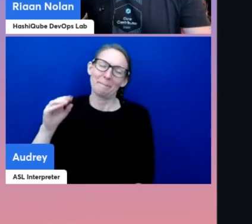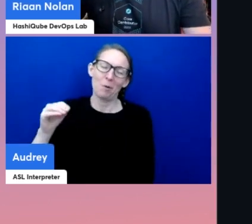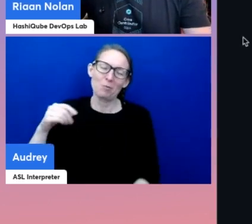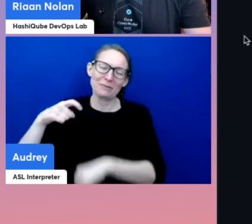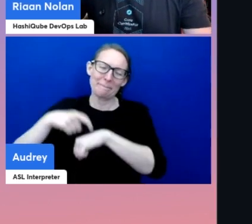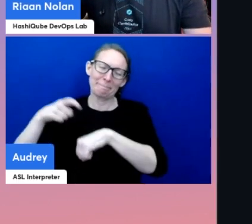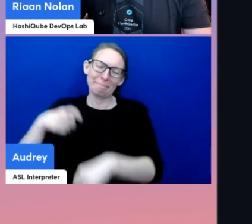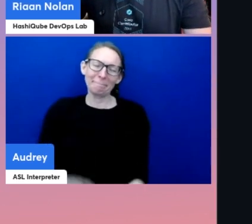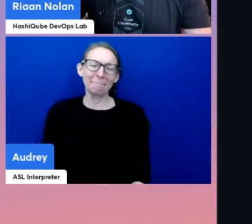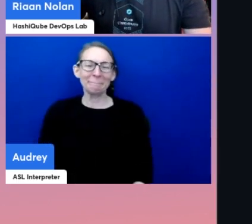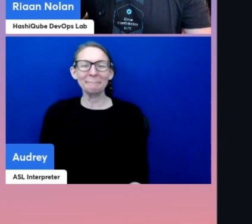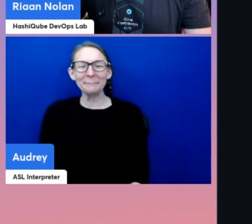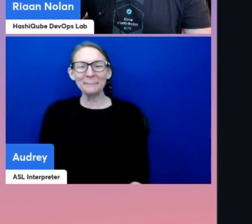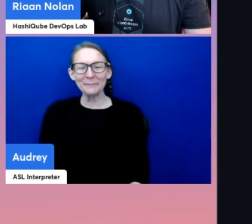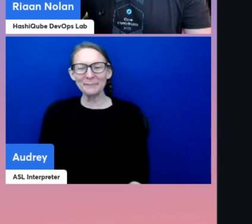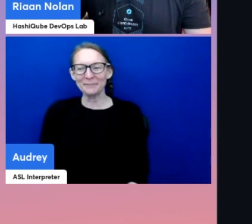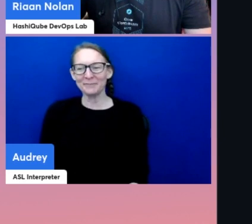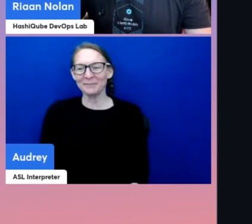time. So